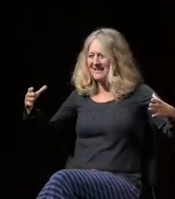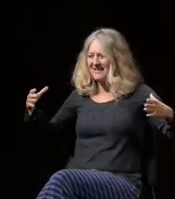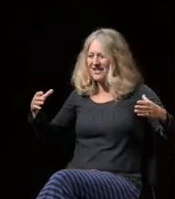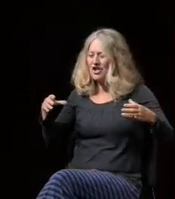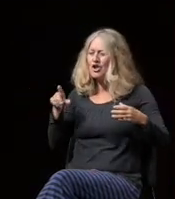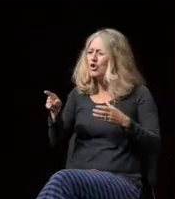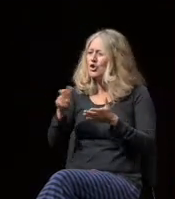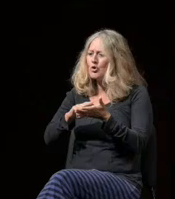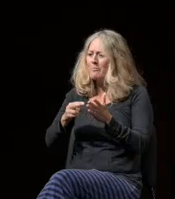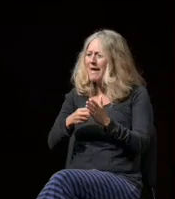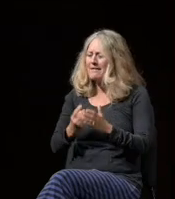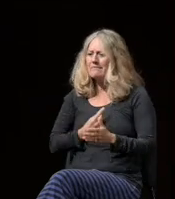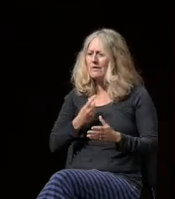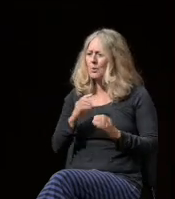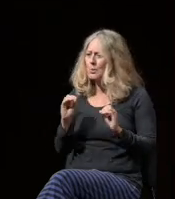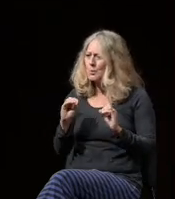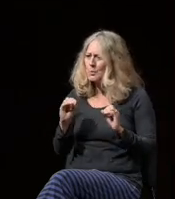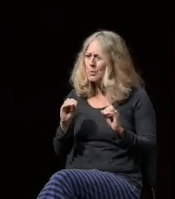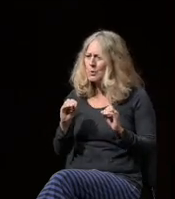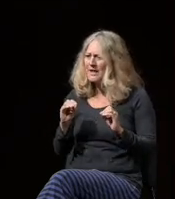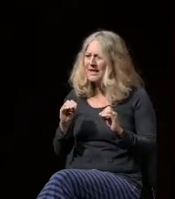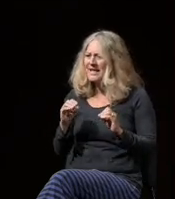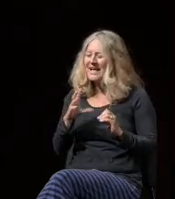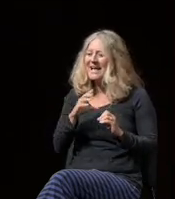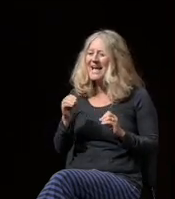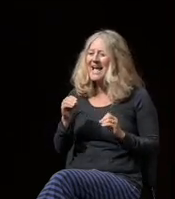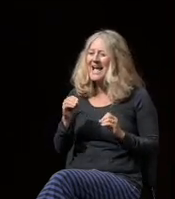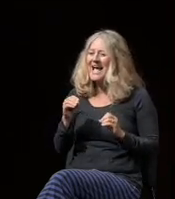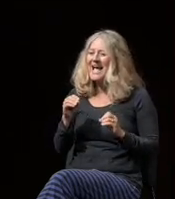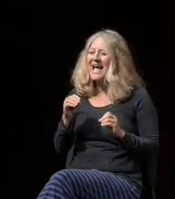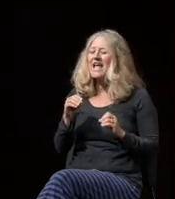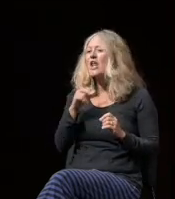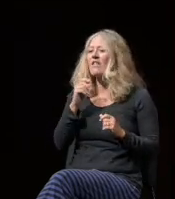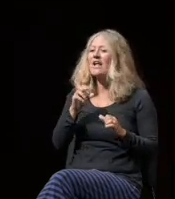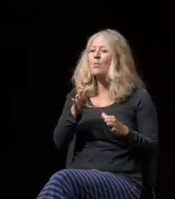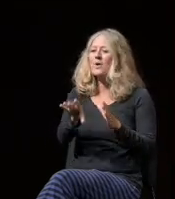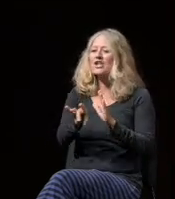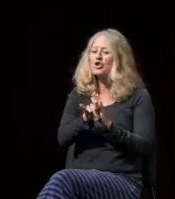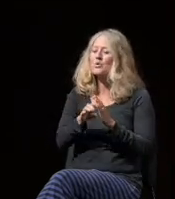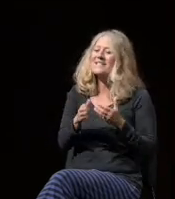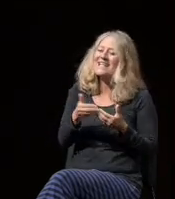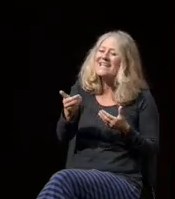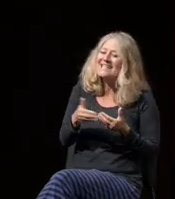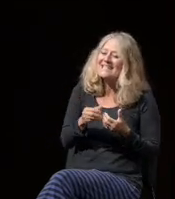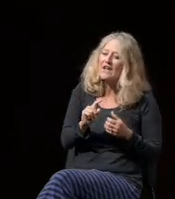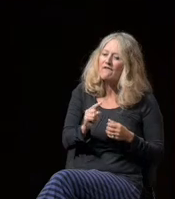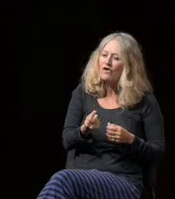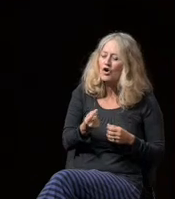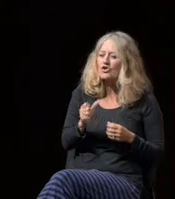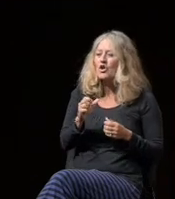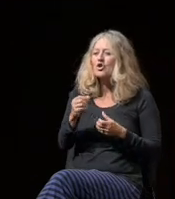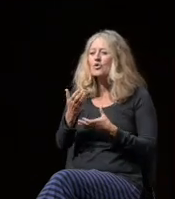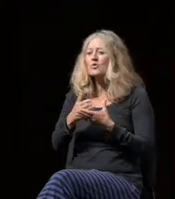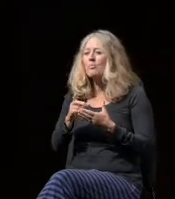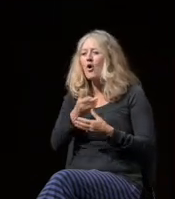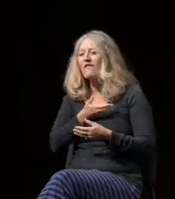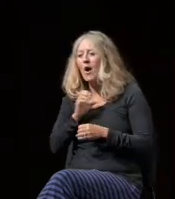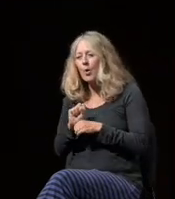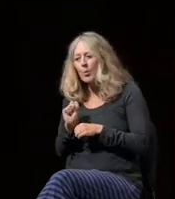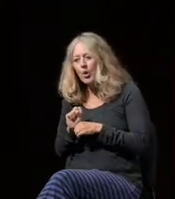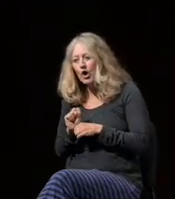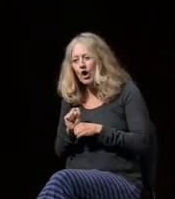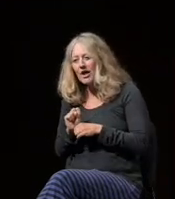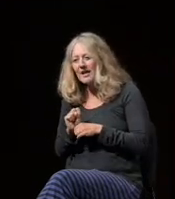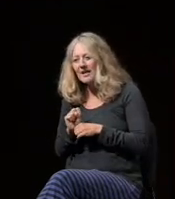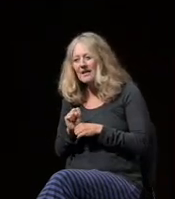harm, and, saying let's just go after the easy stuff first. So it's part of it's part of the work we do.